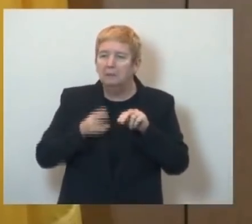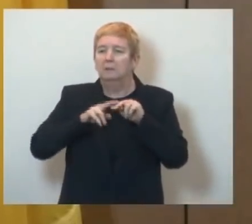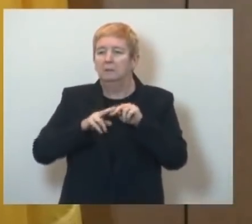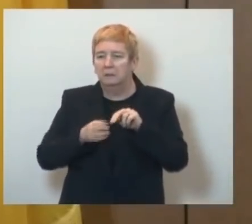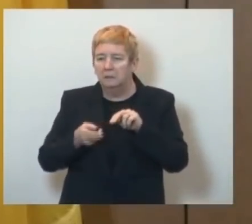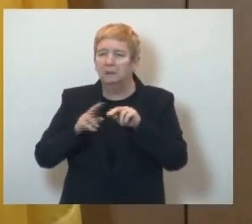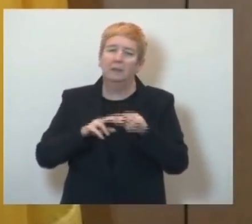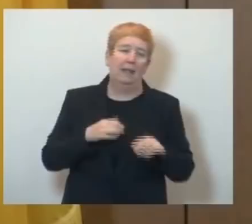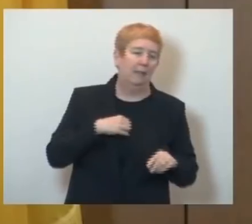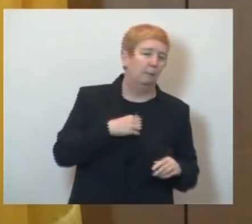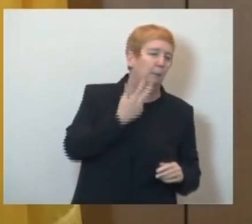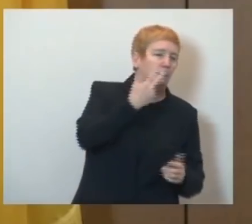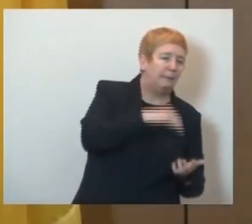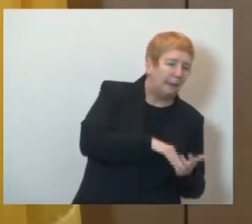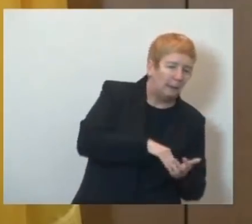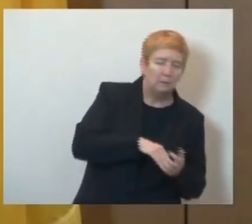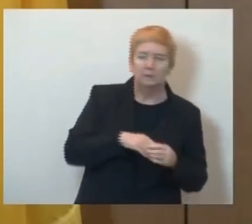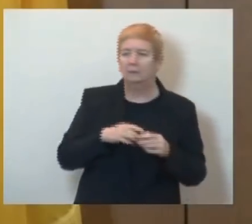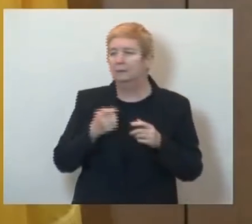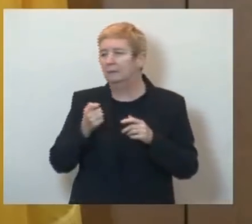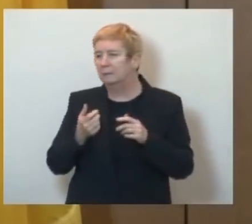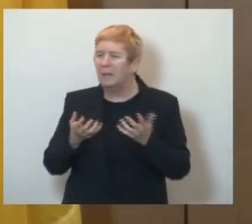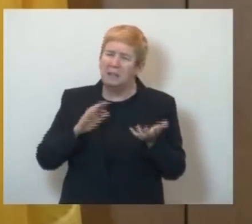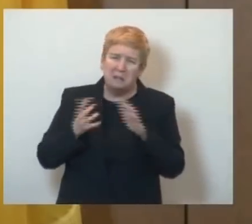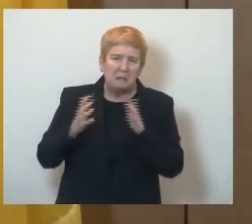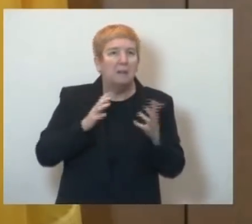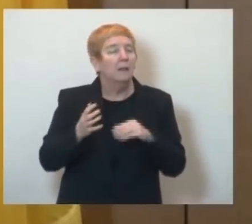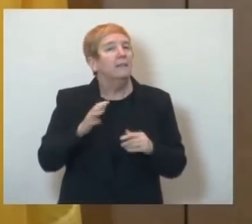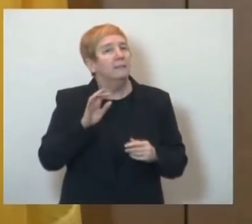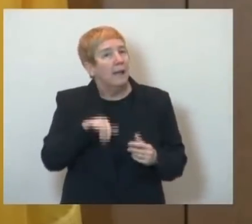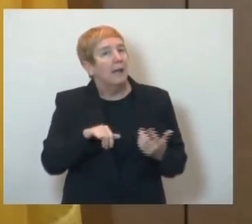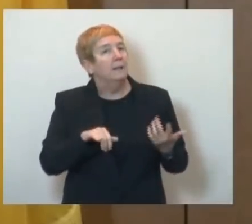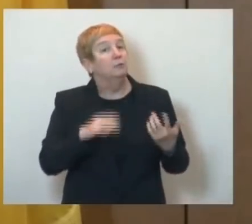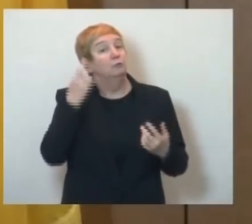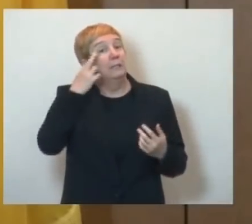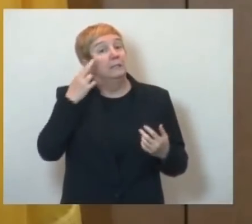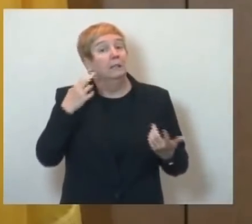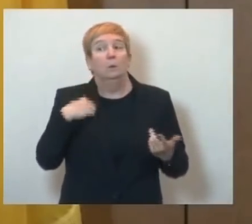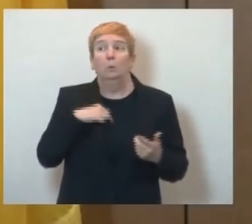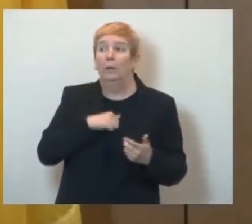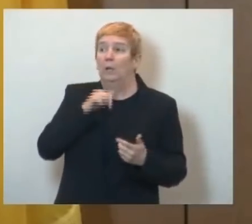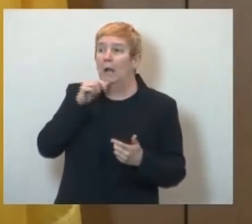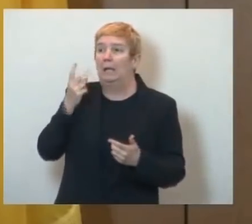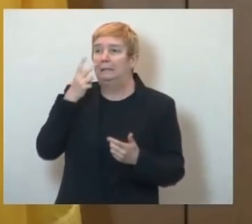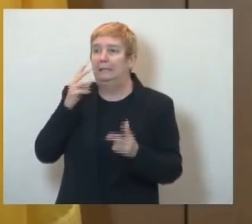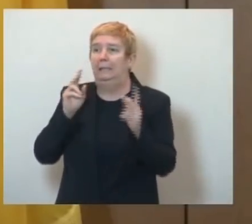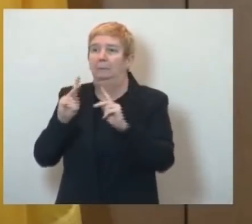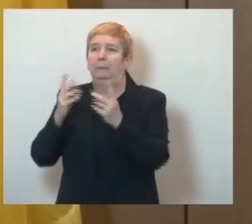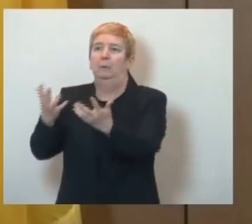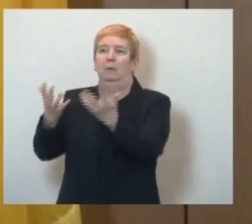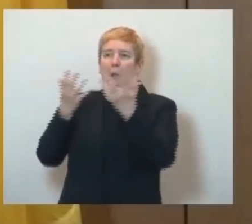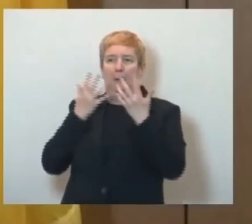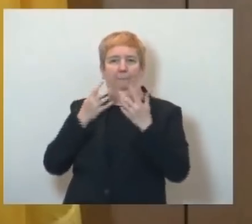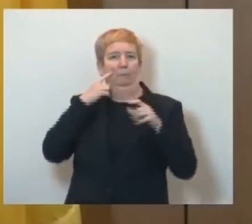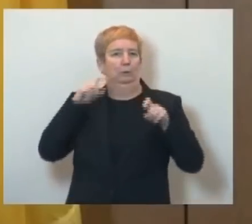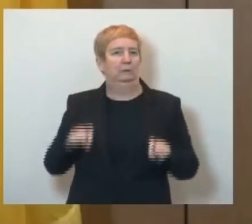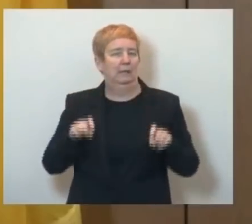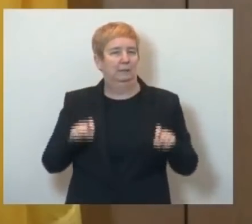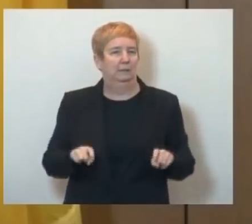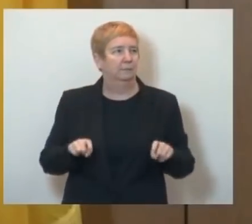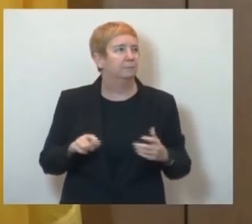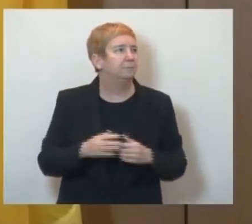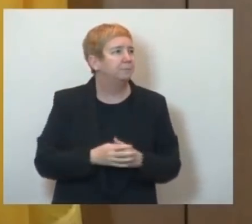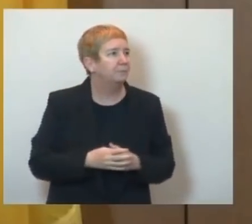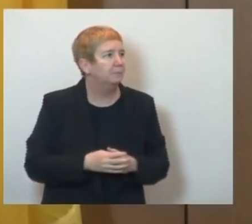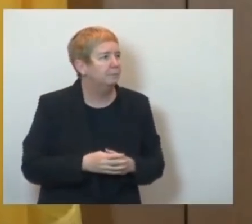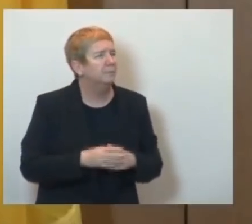about 3,000, a little bit more. I will tell you that's because we aren't seeing as many folks come to us. Now, I actually might have to